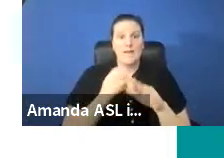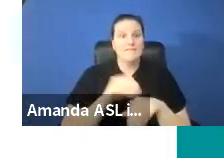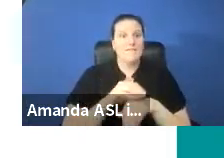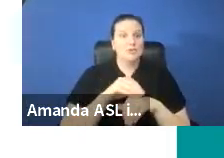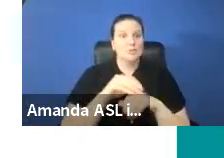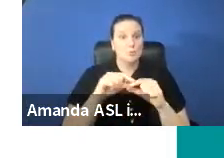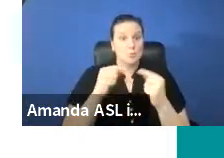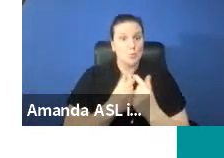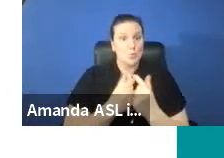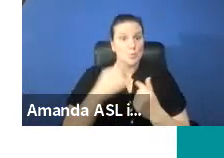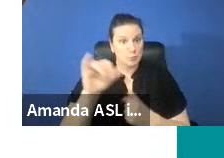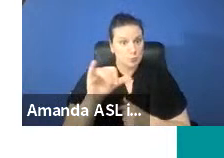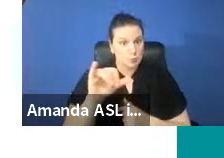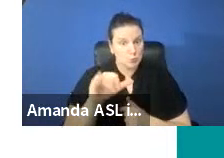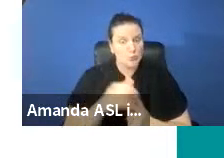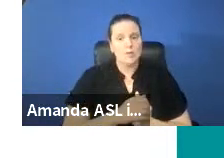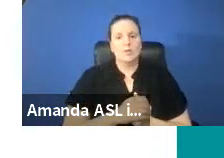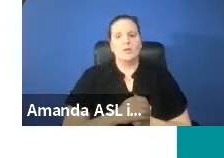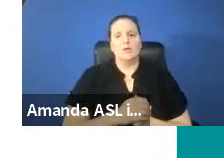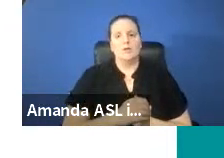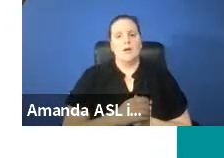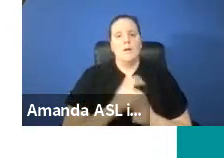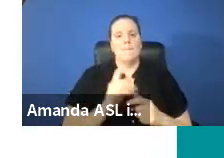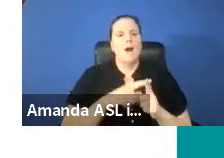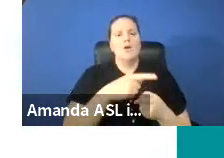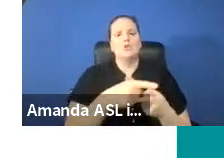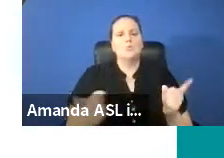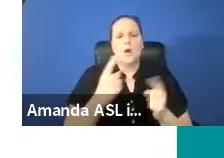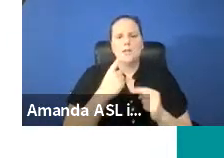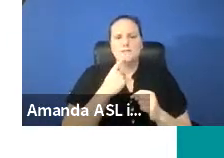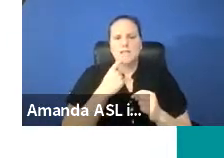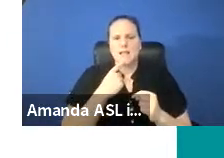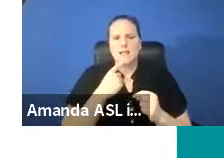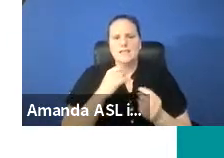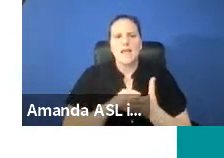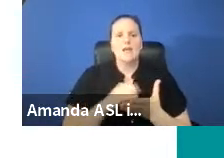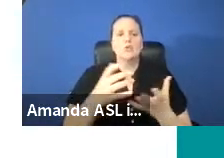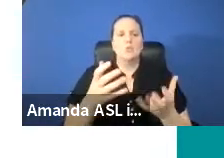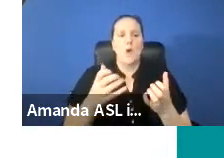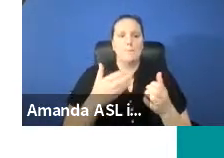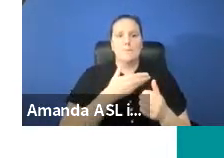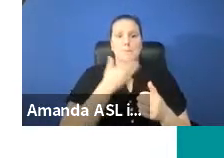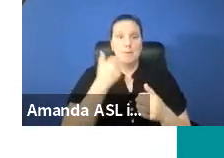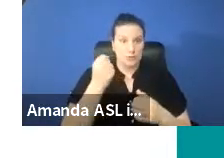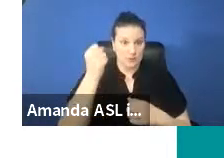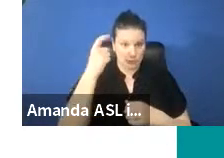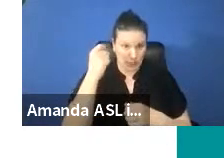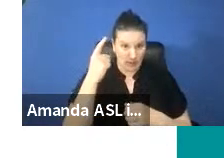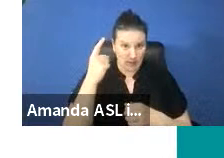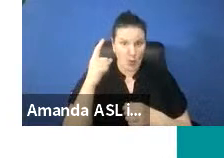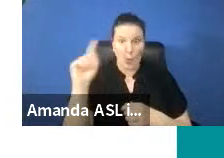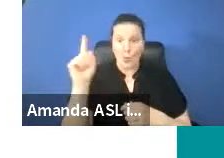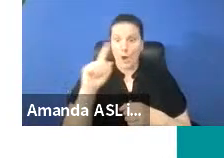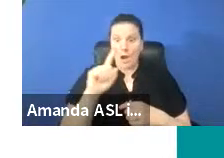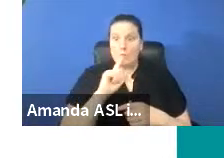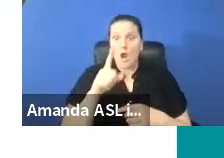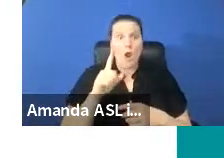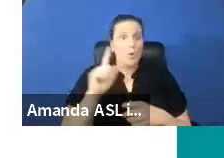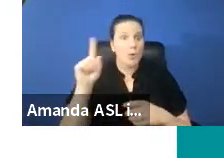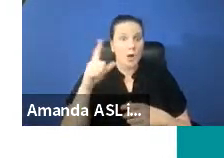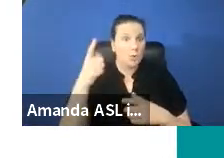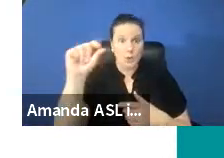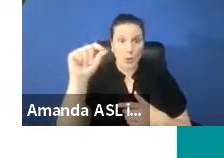well. But with you all said that you would like kind of a better understanding of where we are, where we're